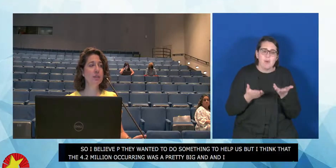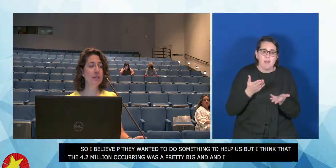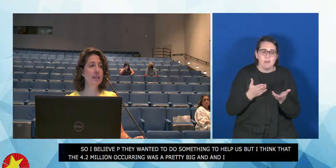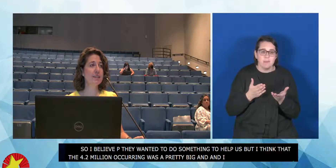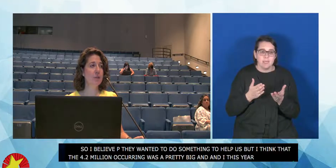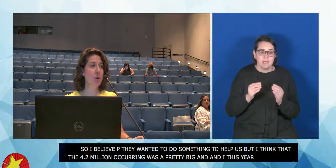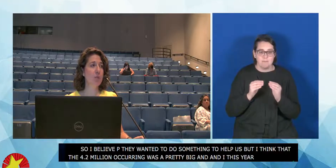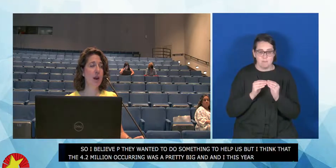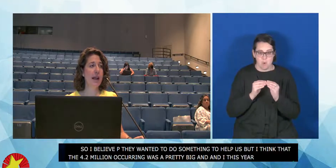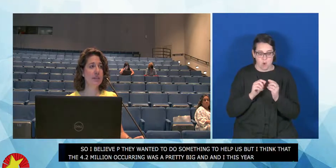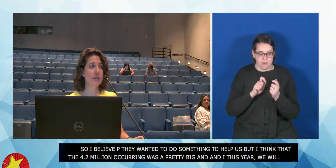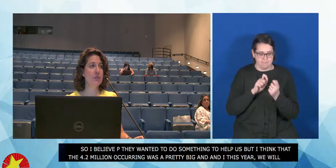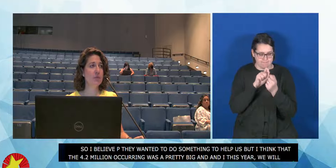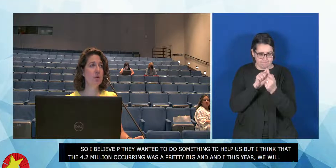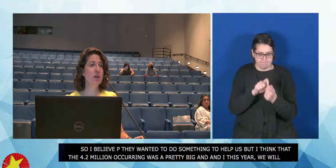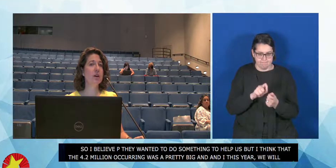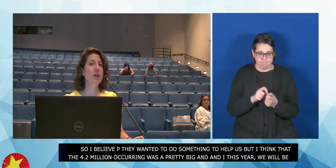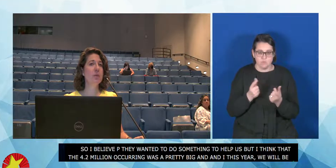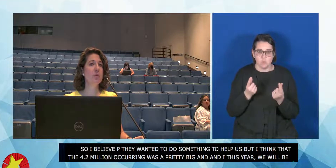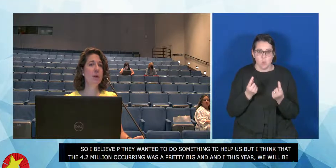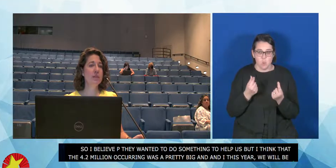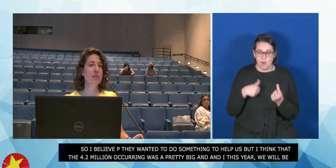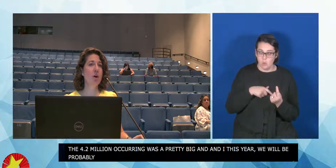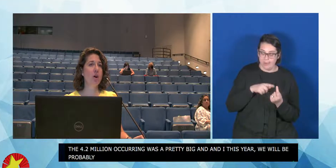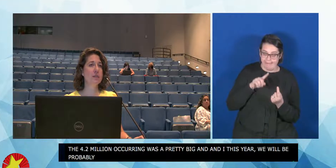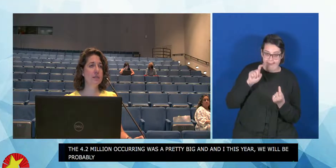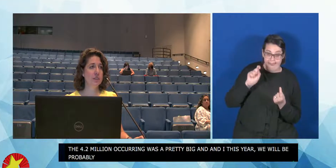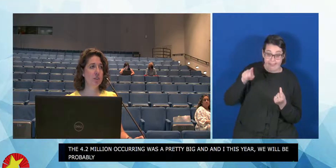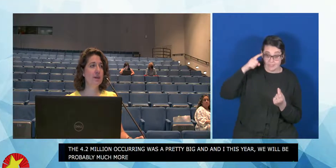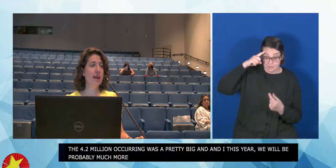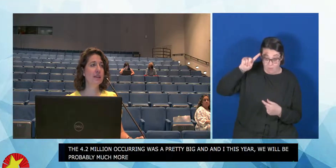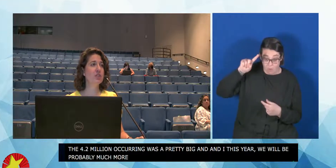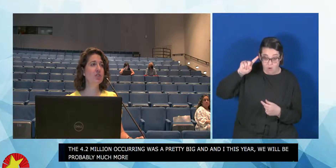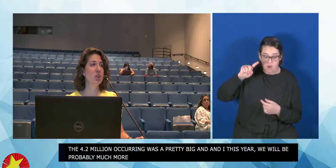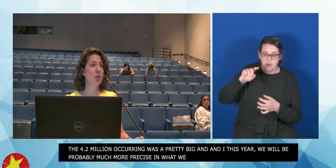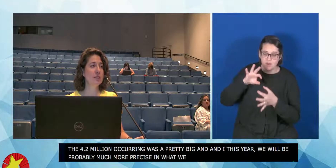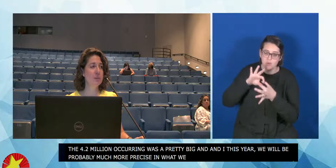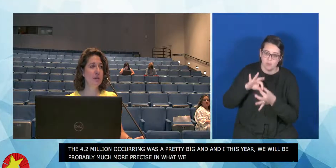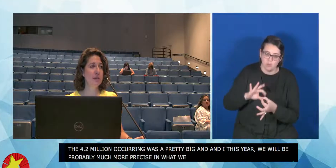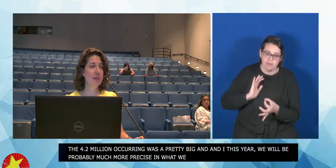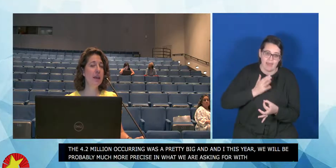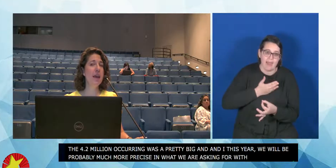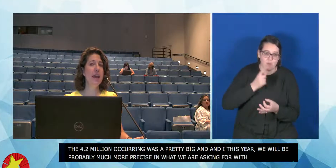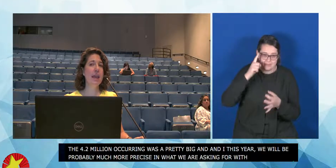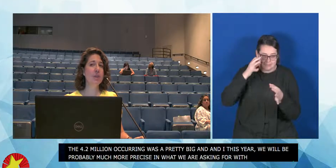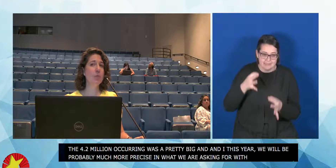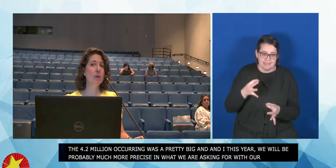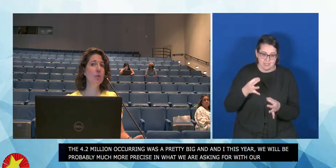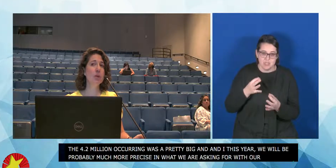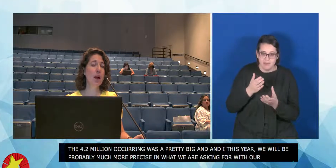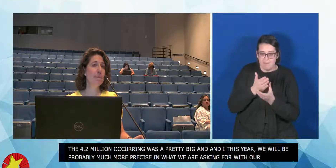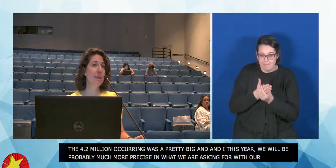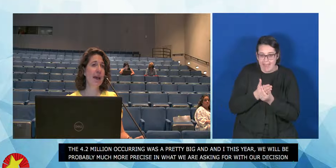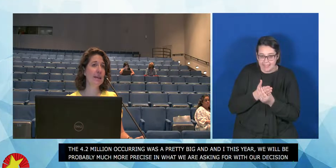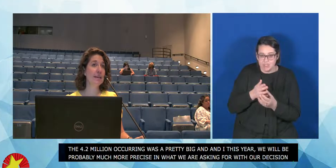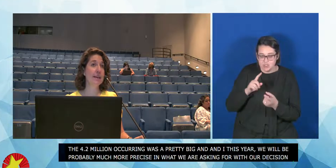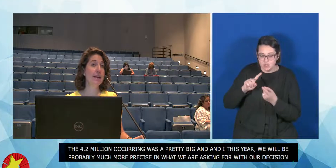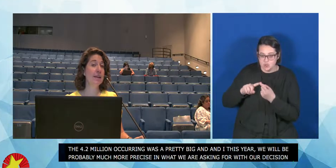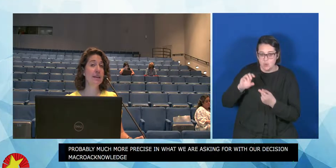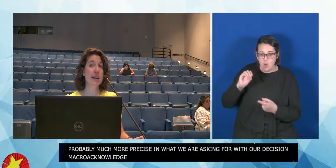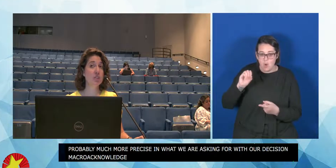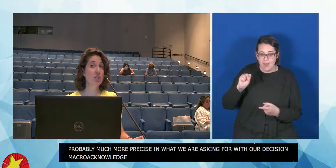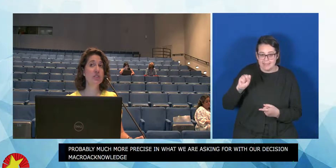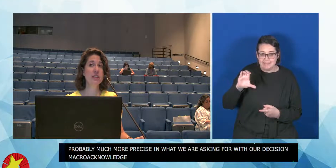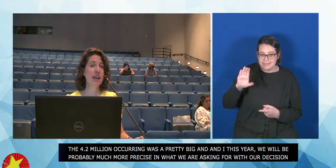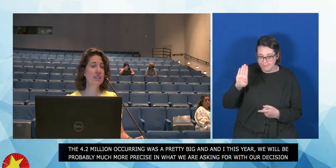more precise in what we're asking for with our decision package to OSPB, and we will come back